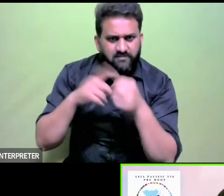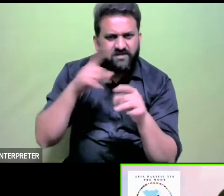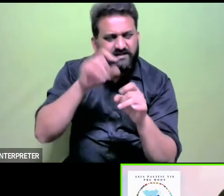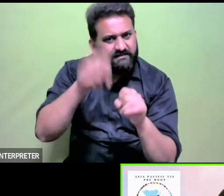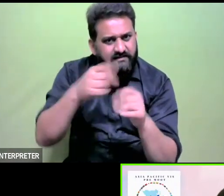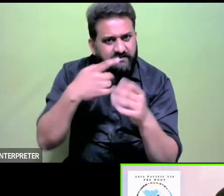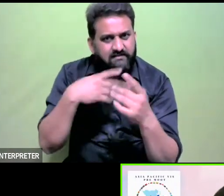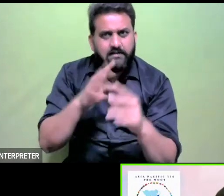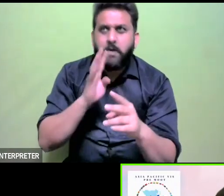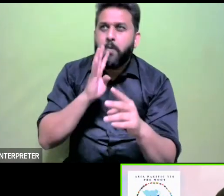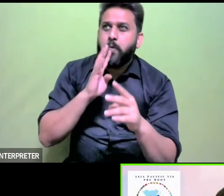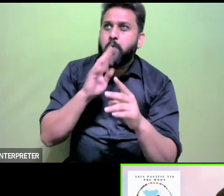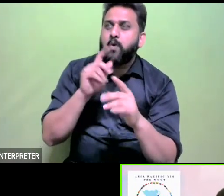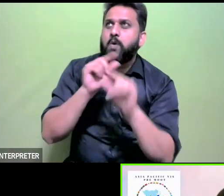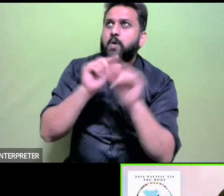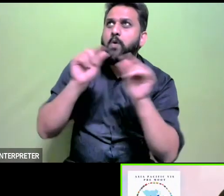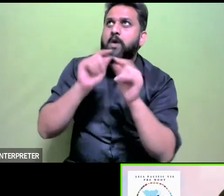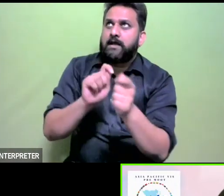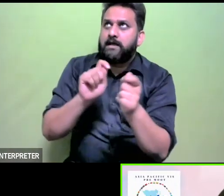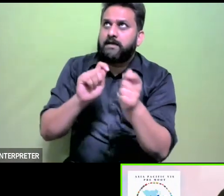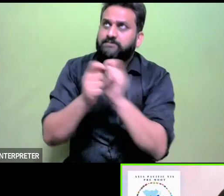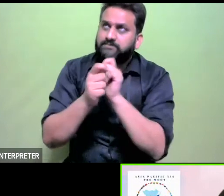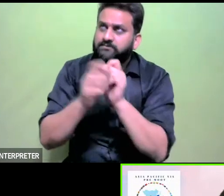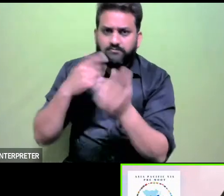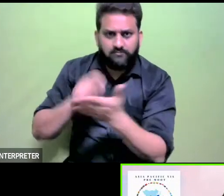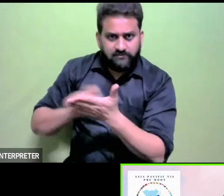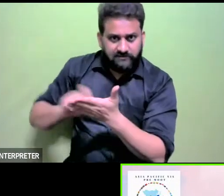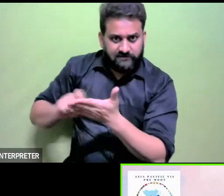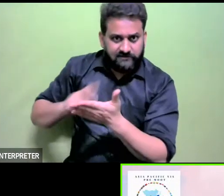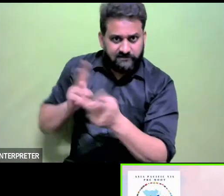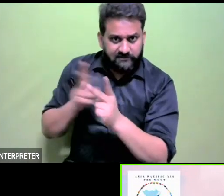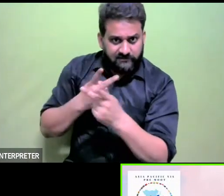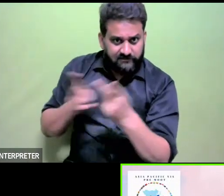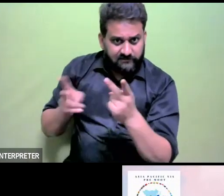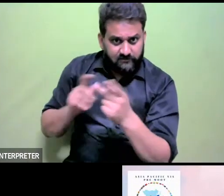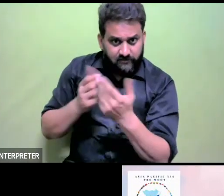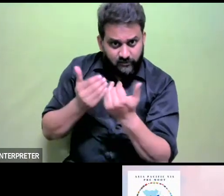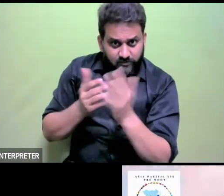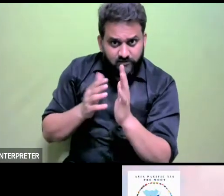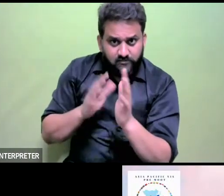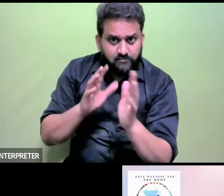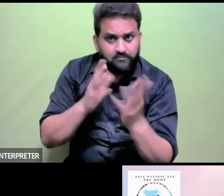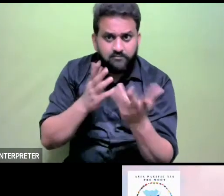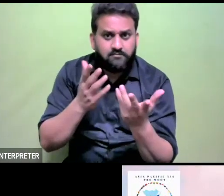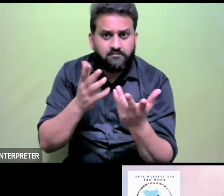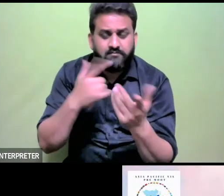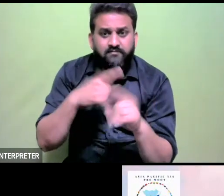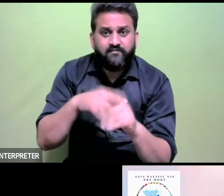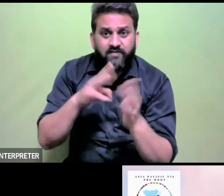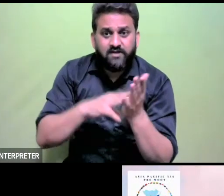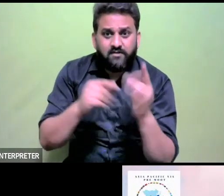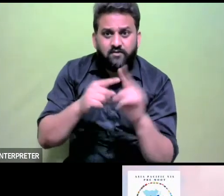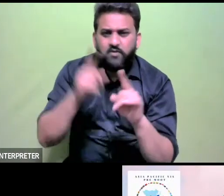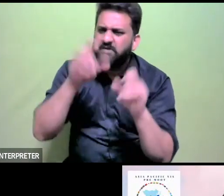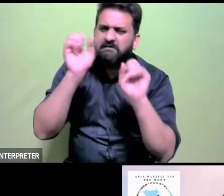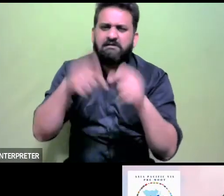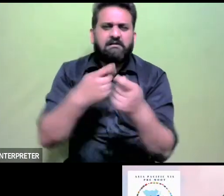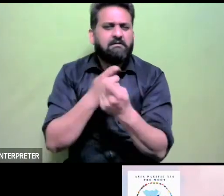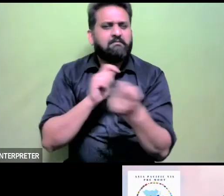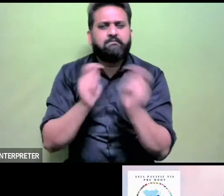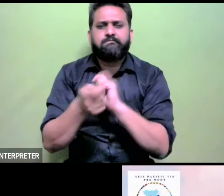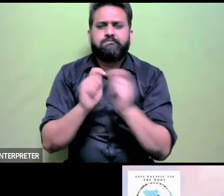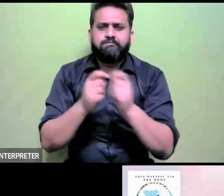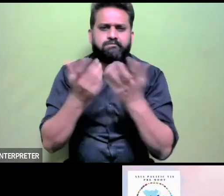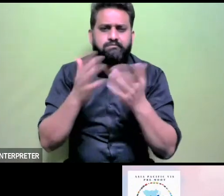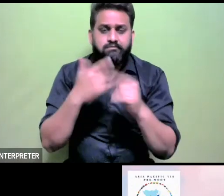oral arguments from written submissions? Because we might find new things as we keep researching. In the Wismut, you are free to do that, because in